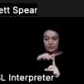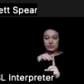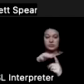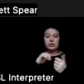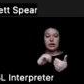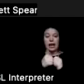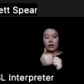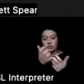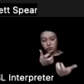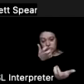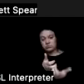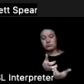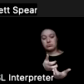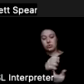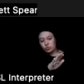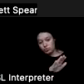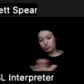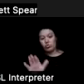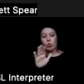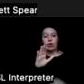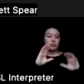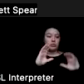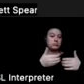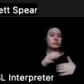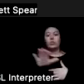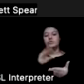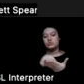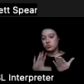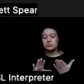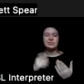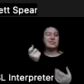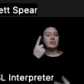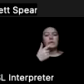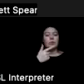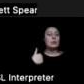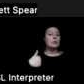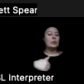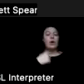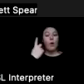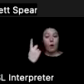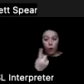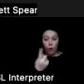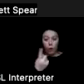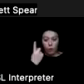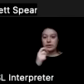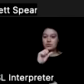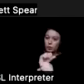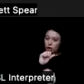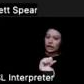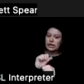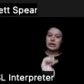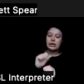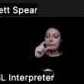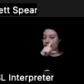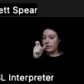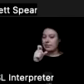with that. And these are tools that we use, but we're constantly revising them. And Erica and I are constantly working because some of the times we have